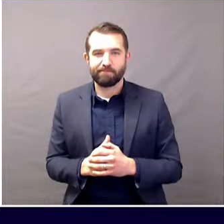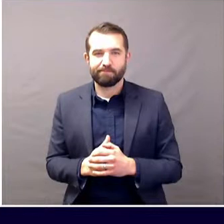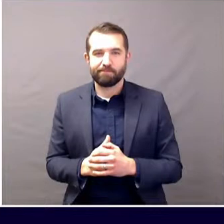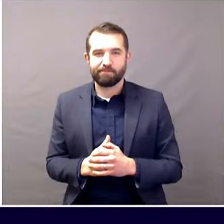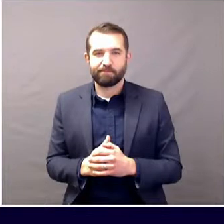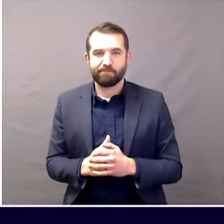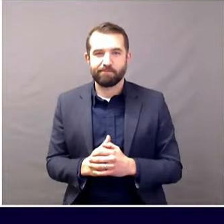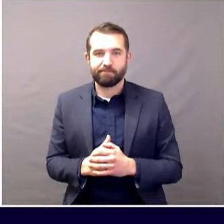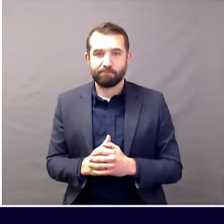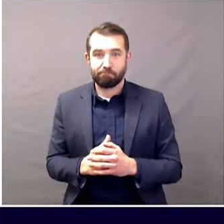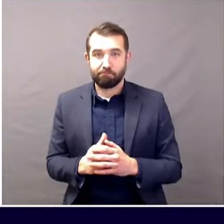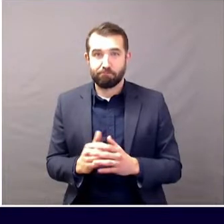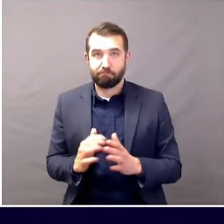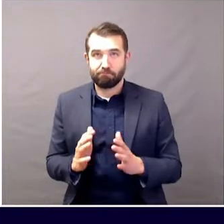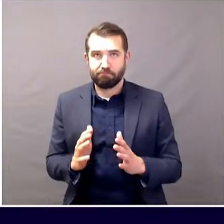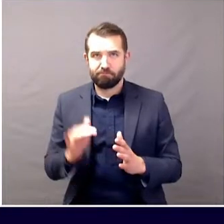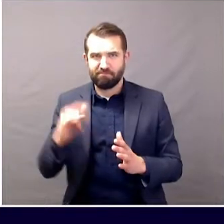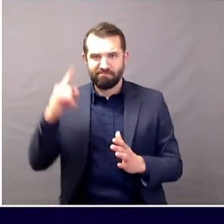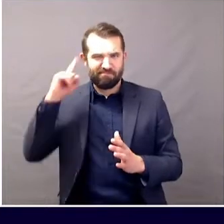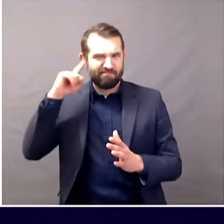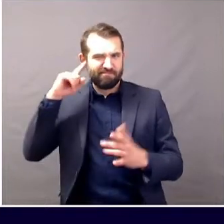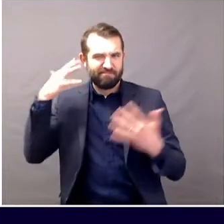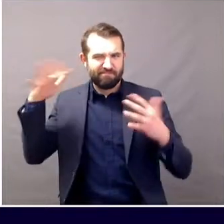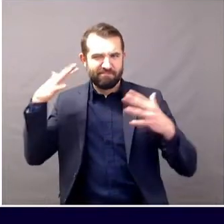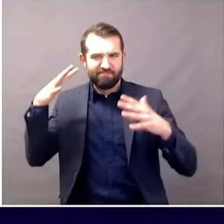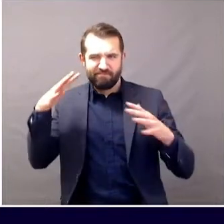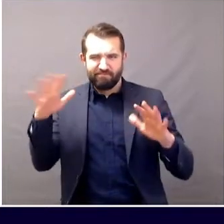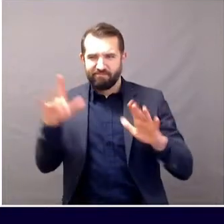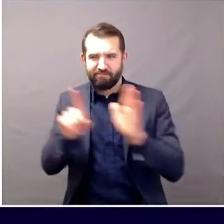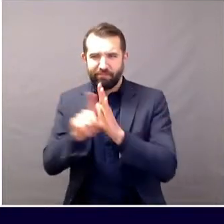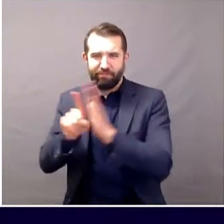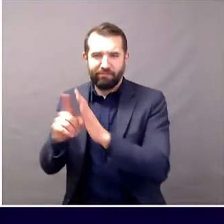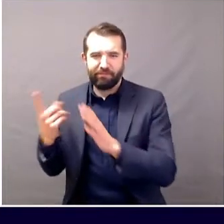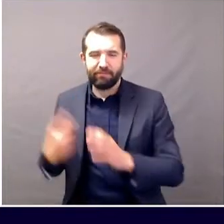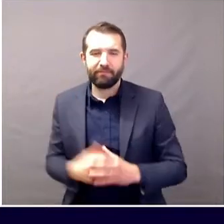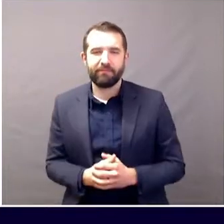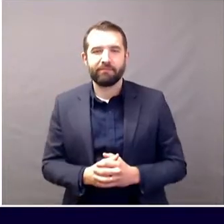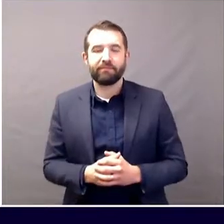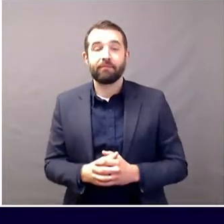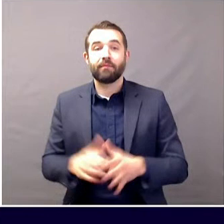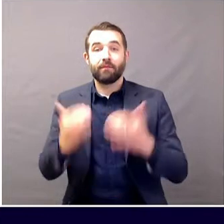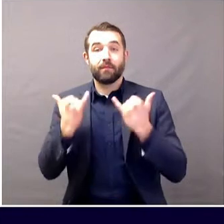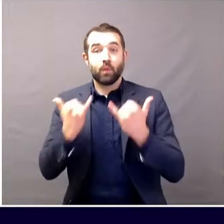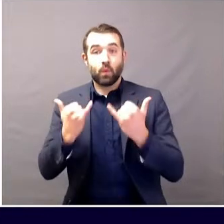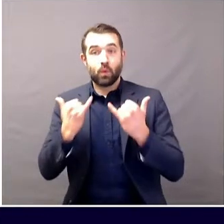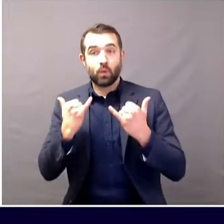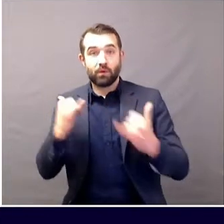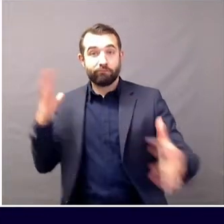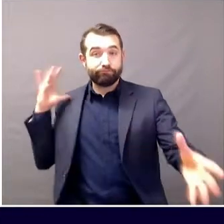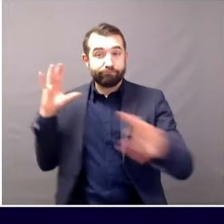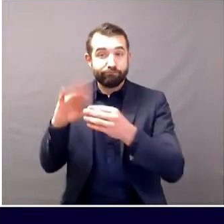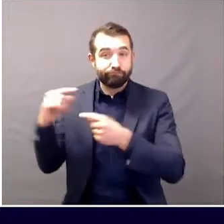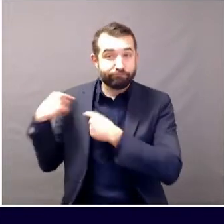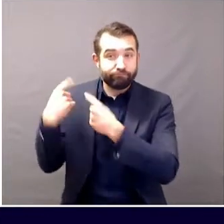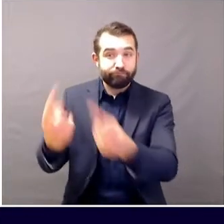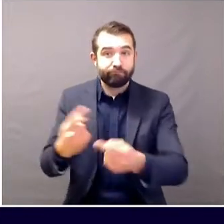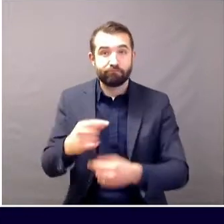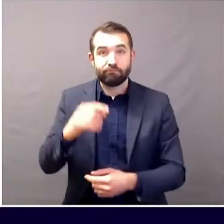There was an audio glitch there. Right now across the state, there have been a total of